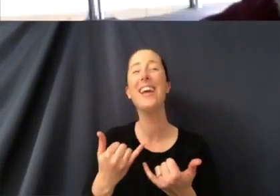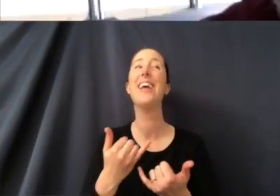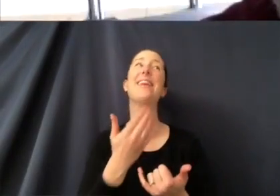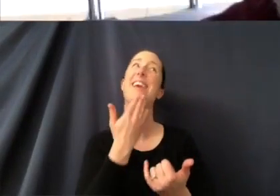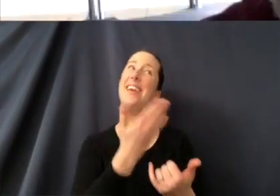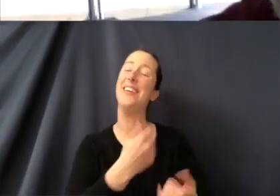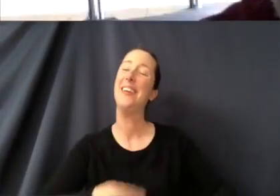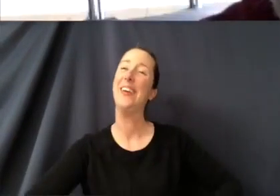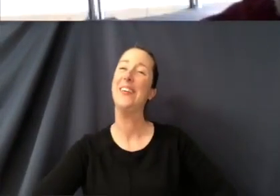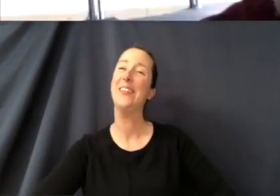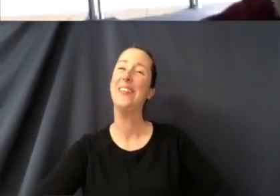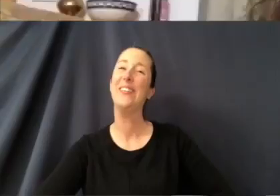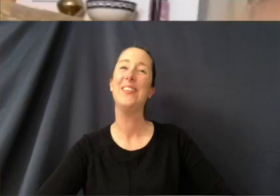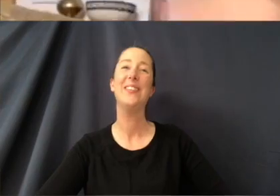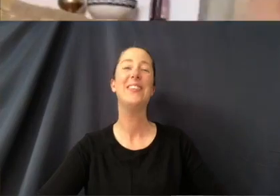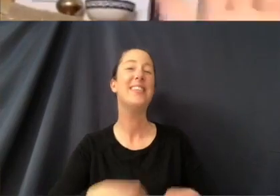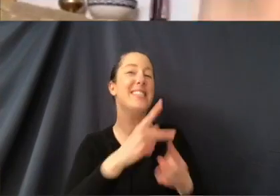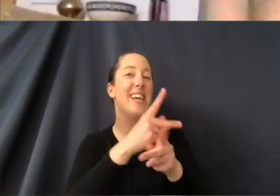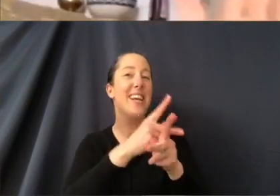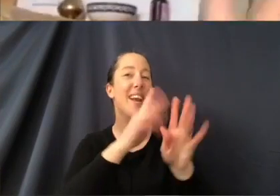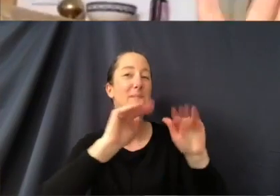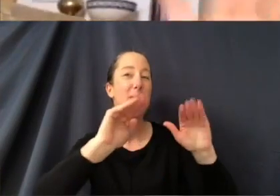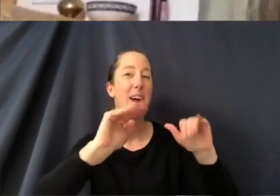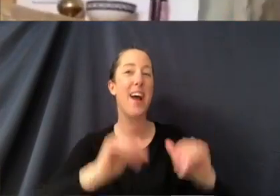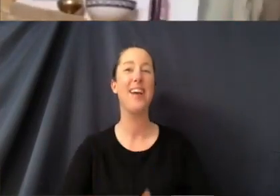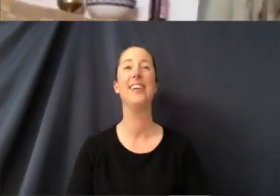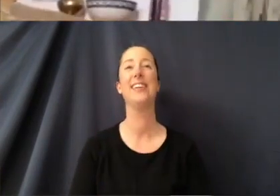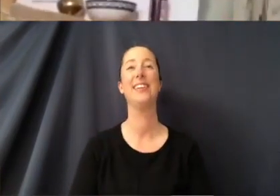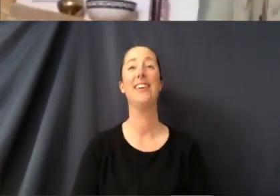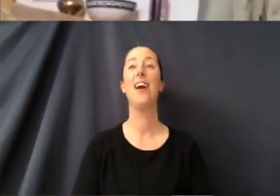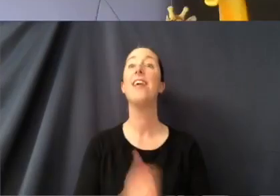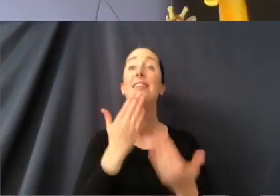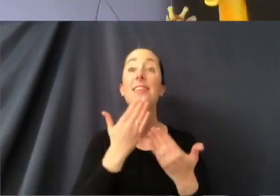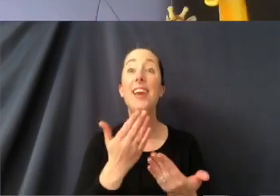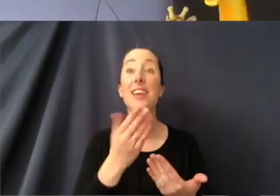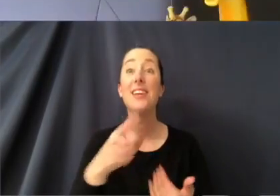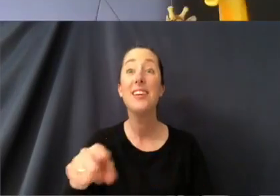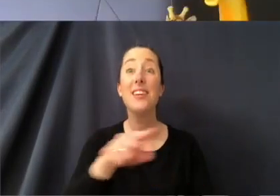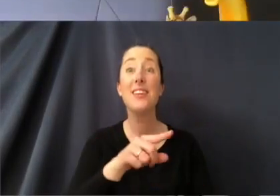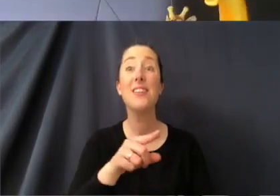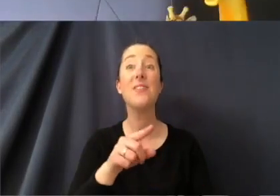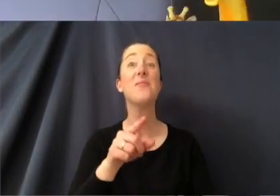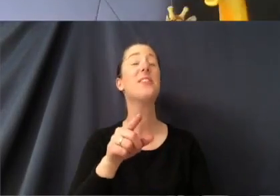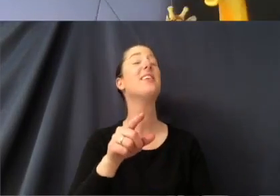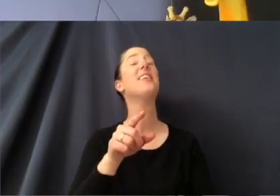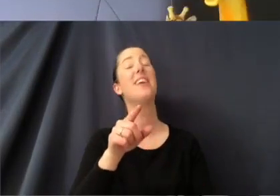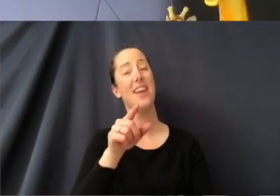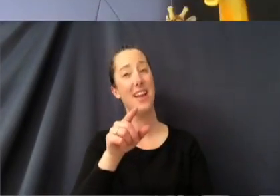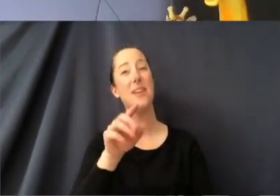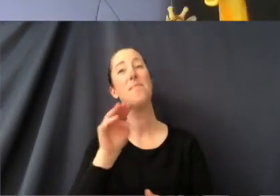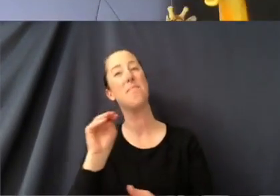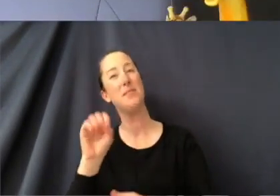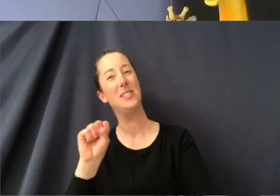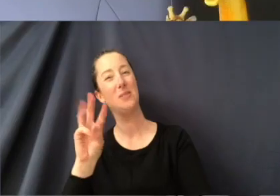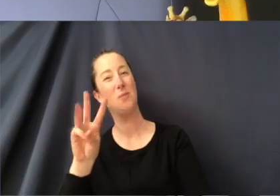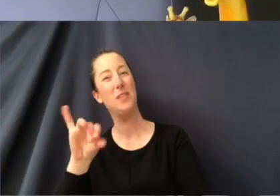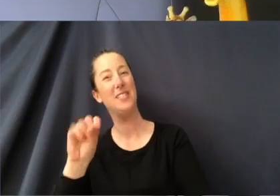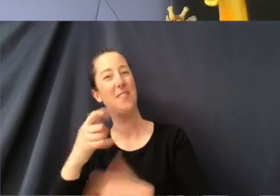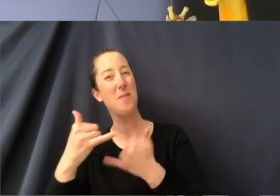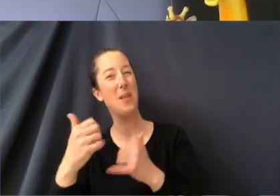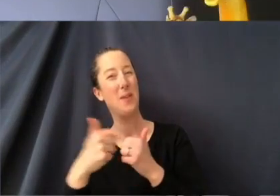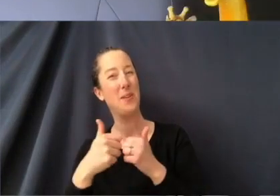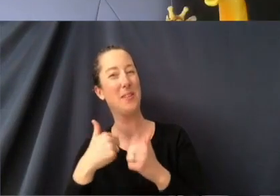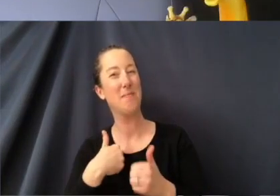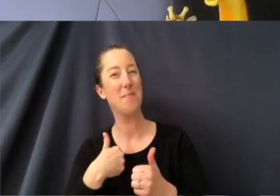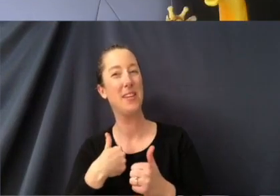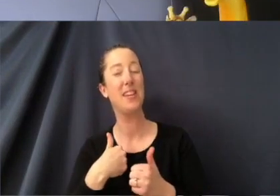today. Thank you. All right, Bye, take care. everybody. Bye-bye. Well, thank you very, very much, Miss Visa, for playing along, and may you